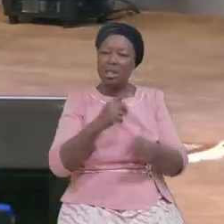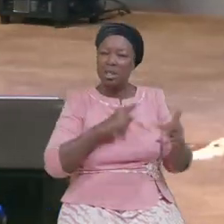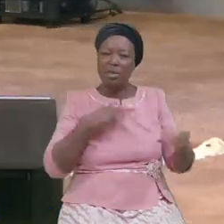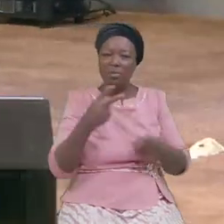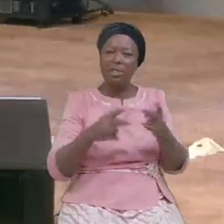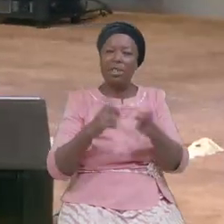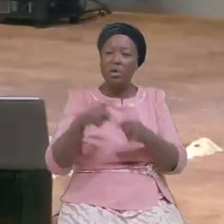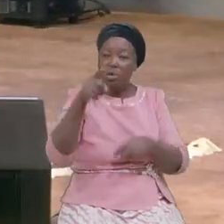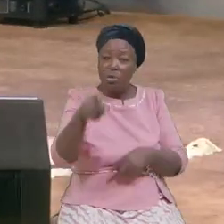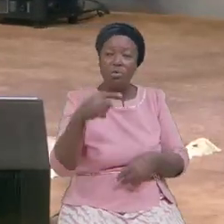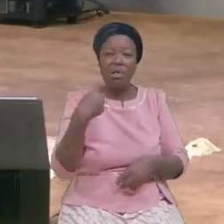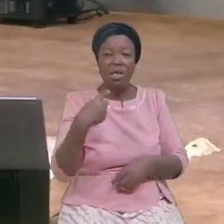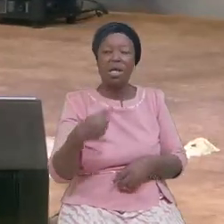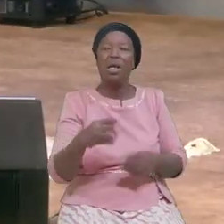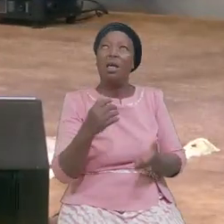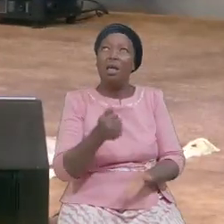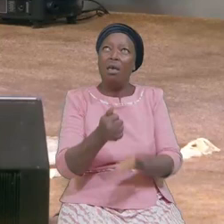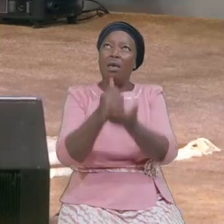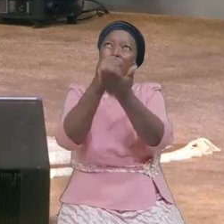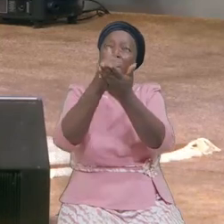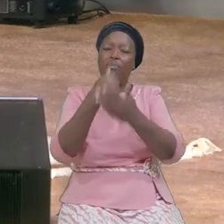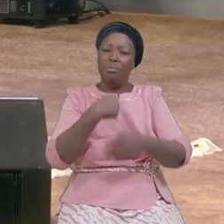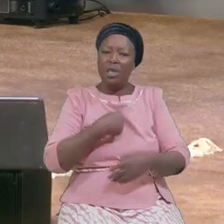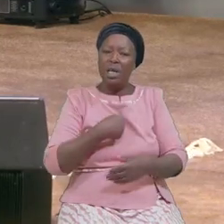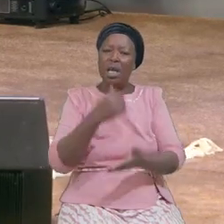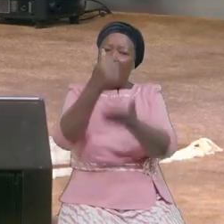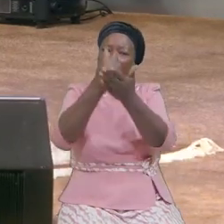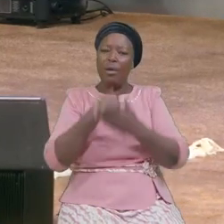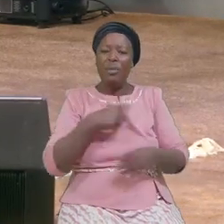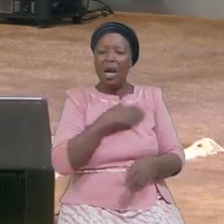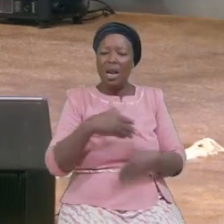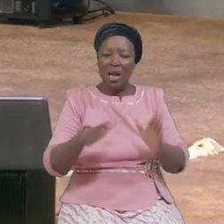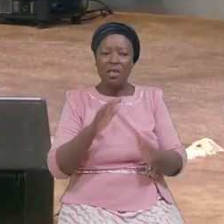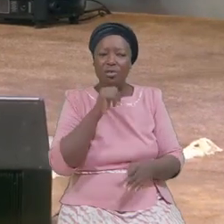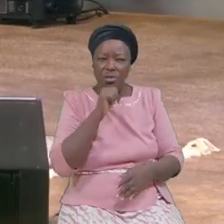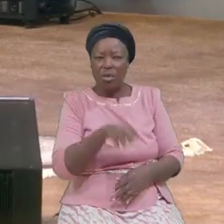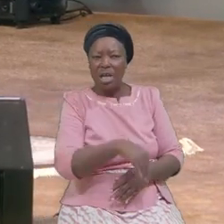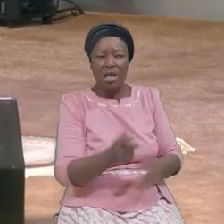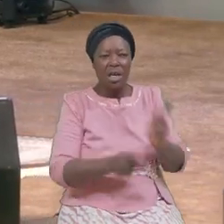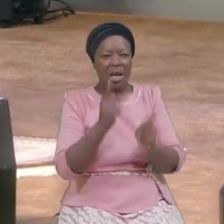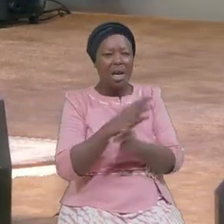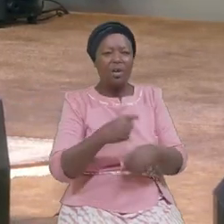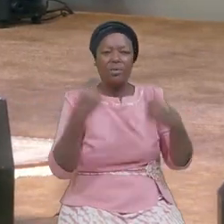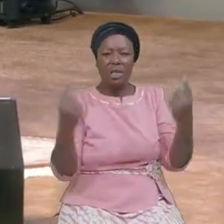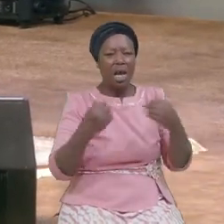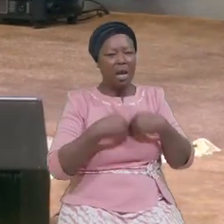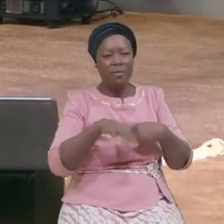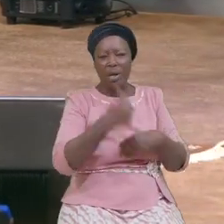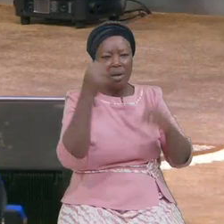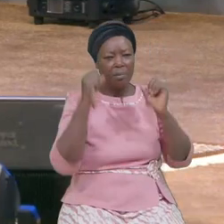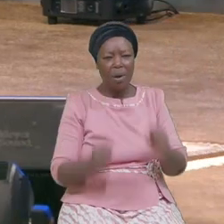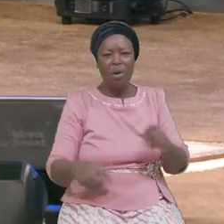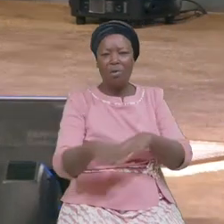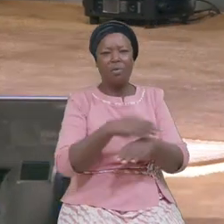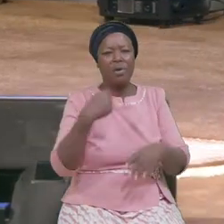say, help me, and let not iniquity, any form of iniquity, have any dominion on